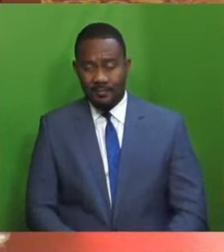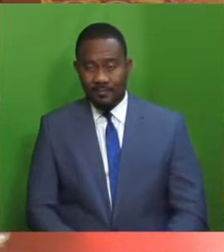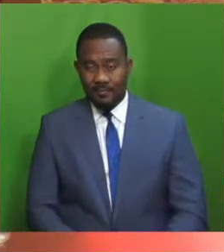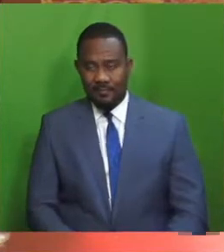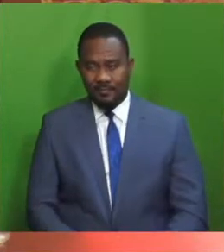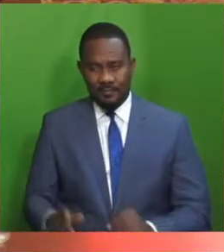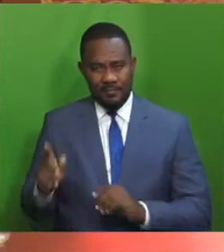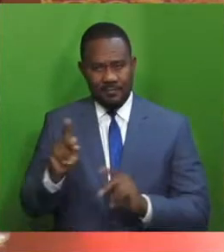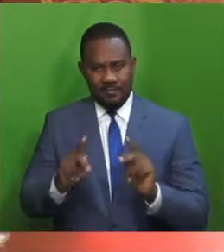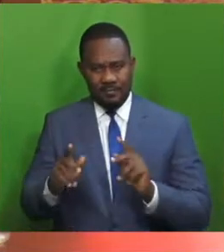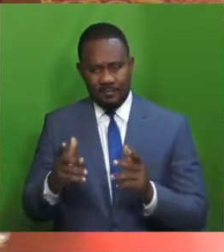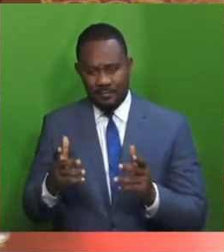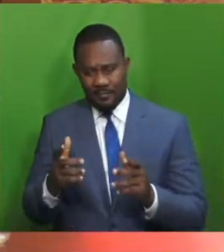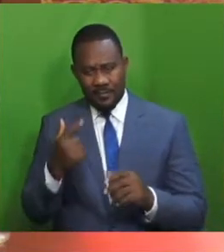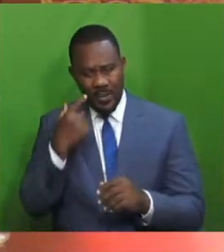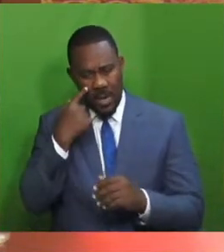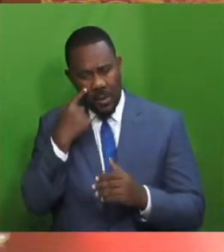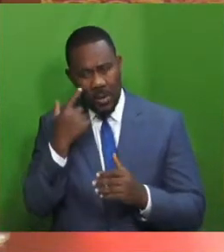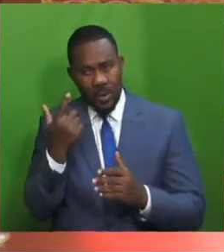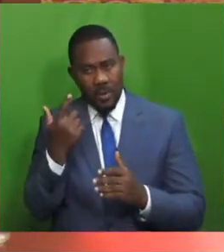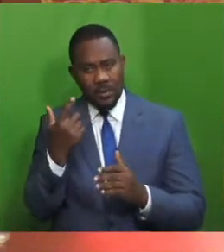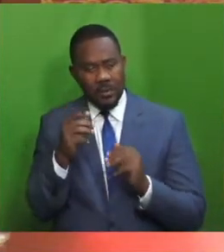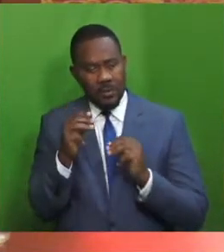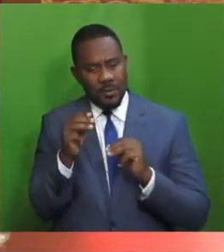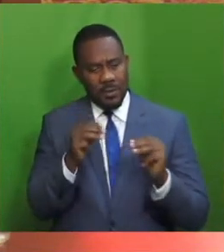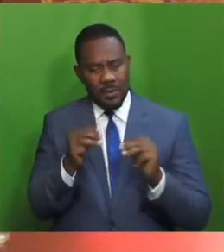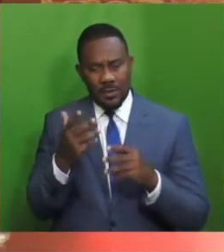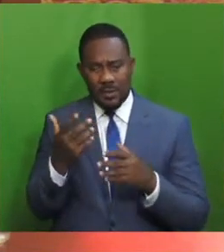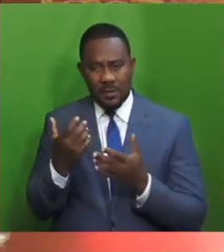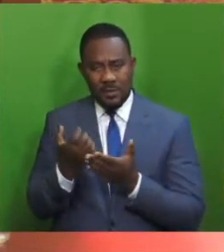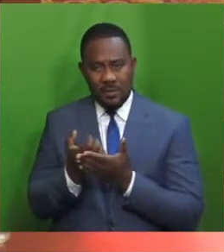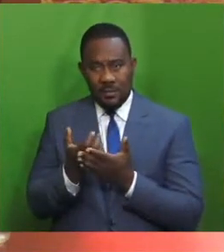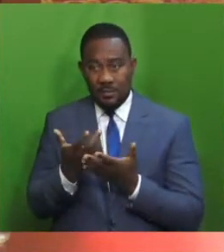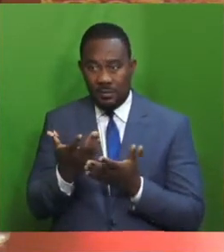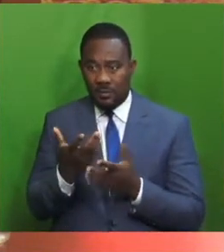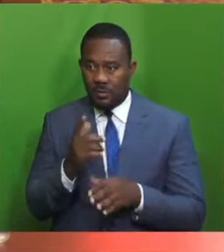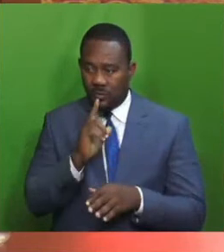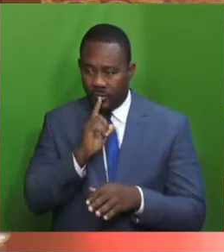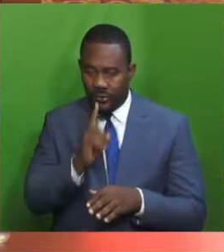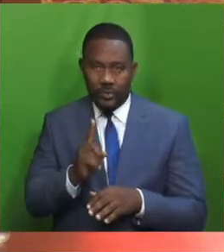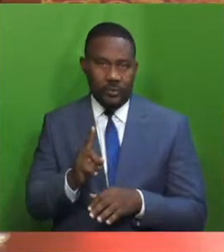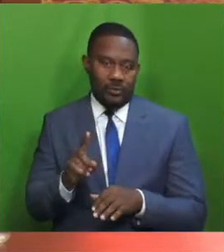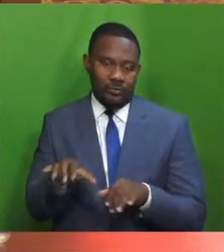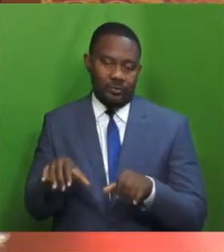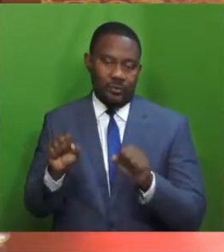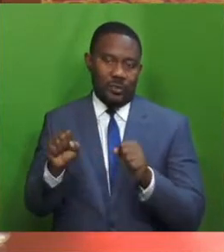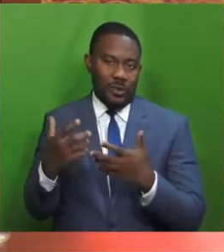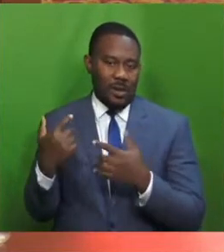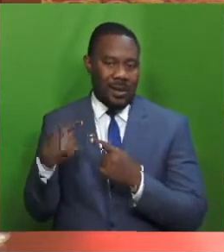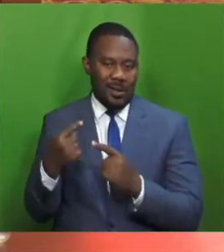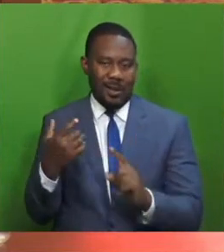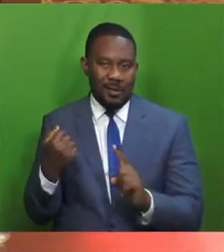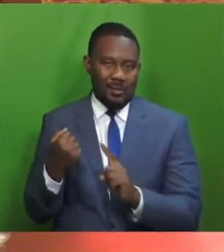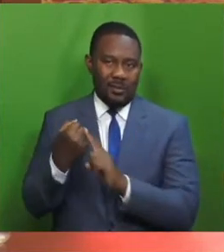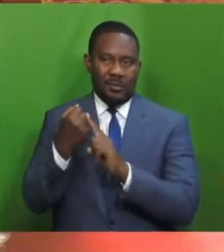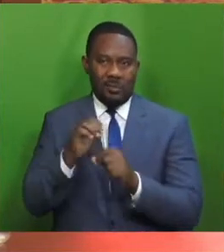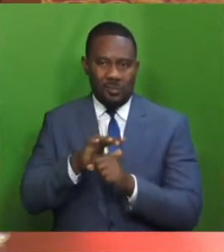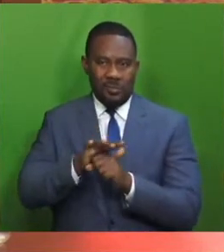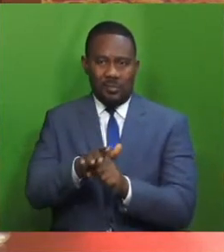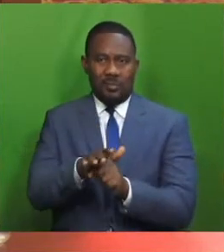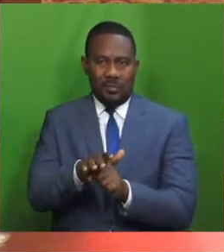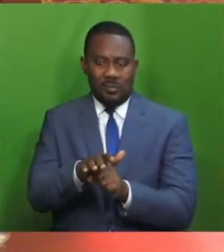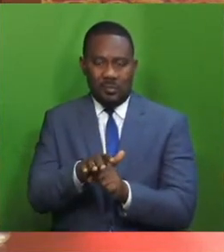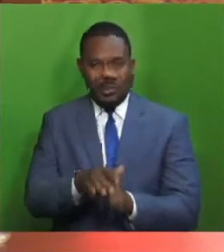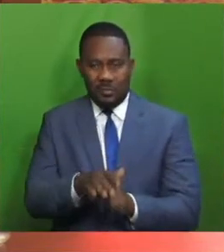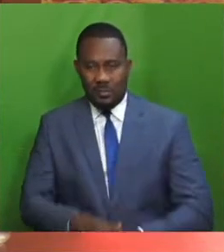watchers that the management of the economy under Akufo-Addo was in capable hands until COVID coronavirus pandemic